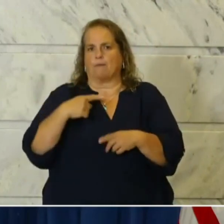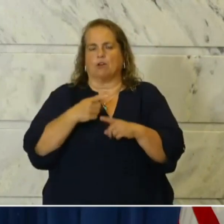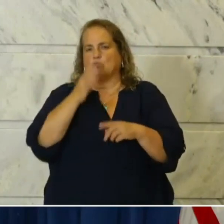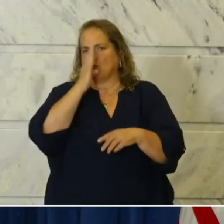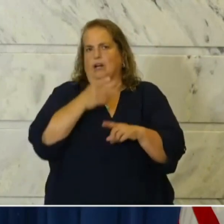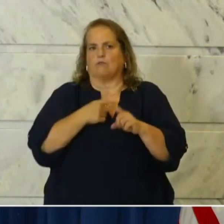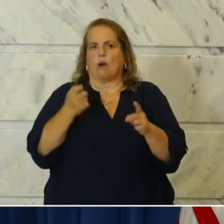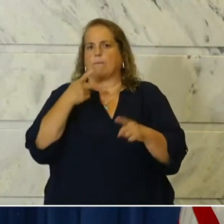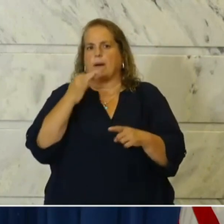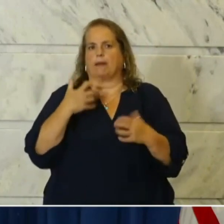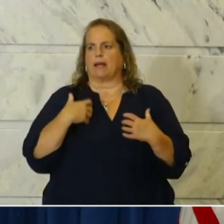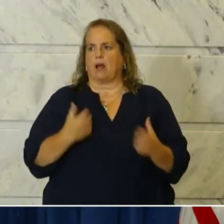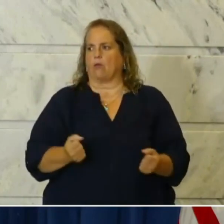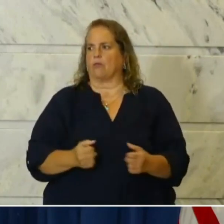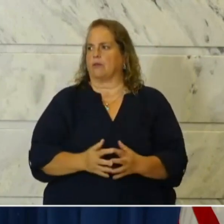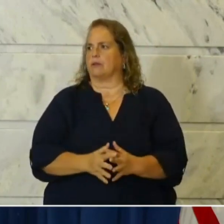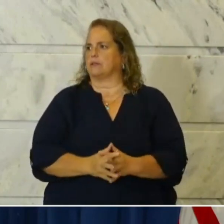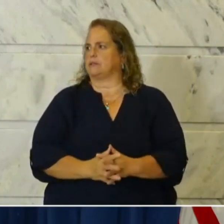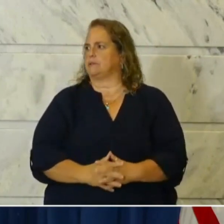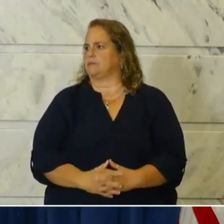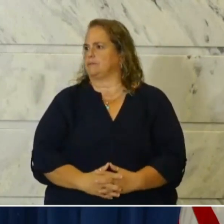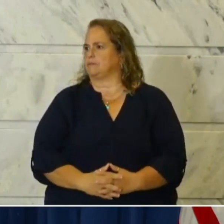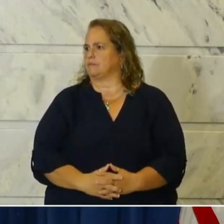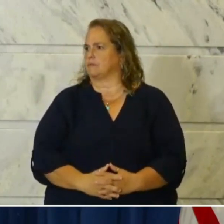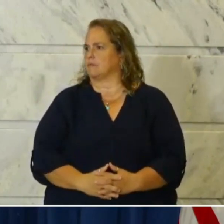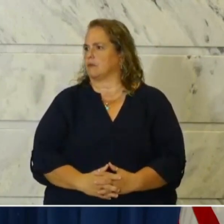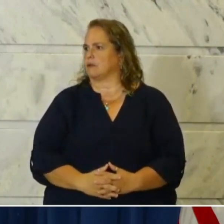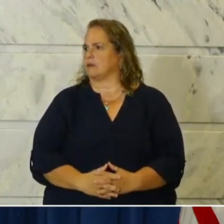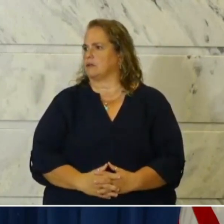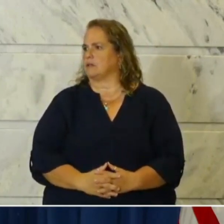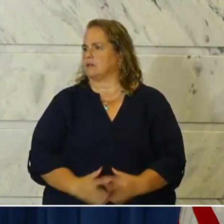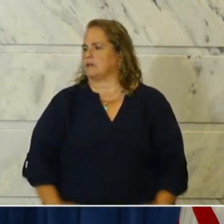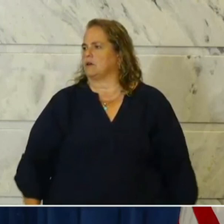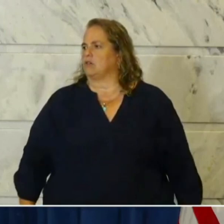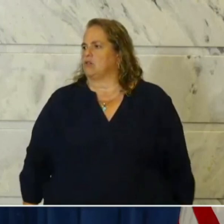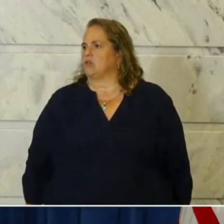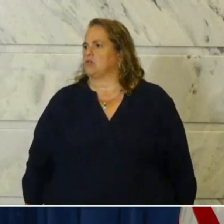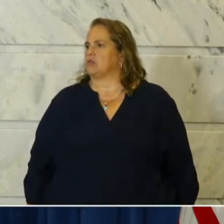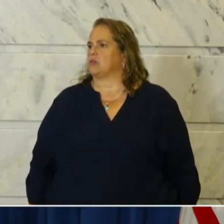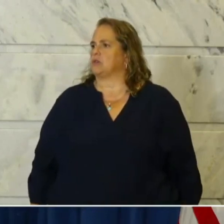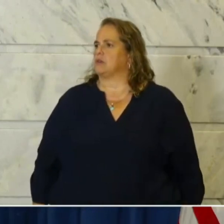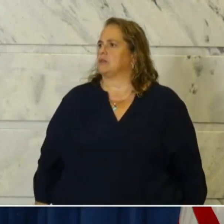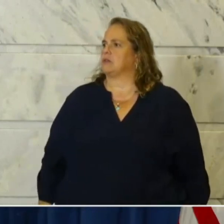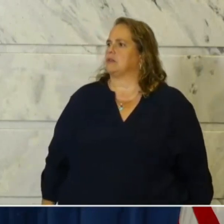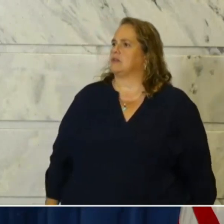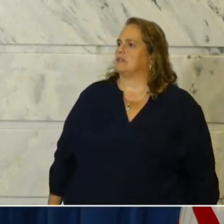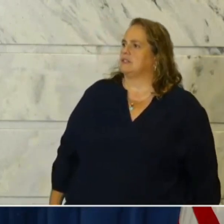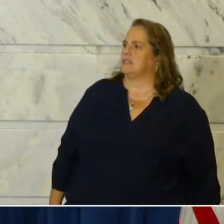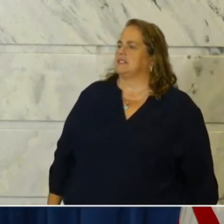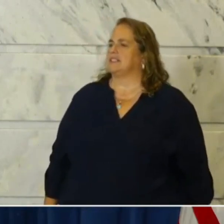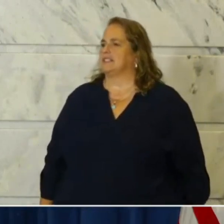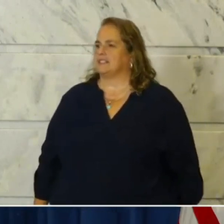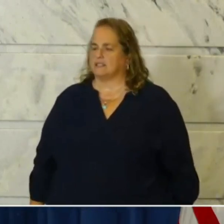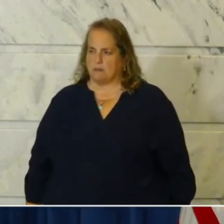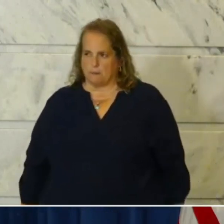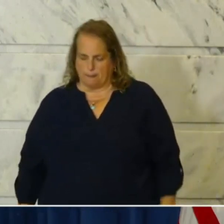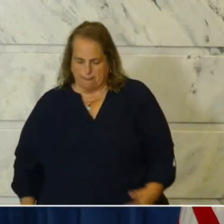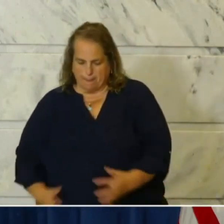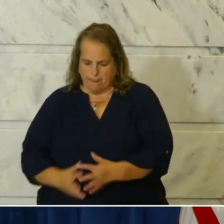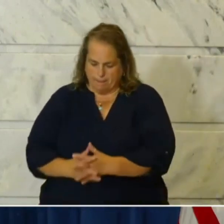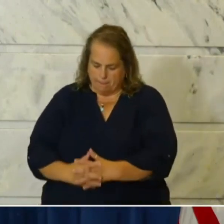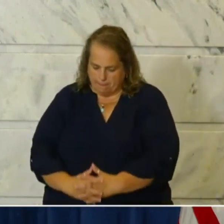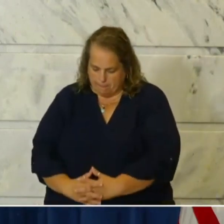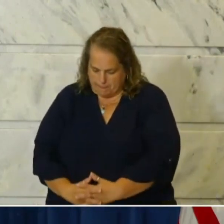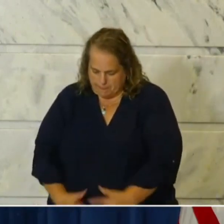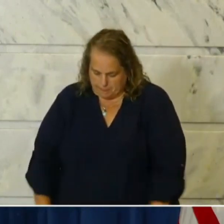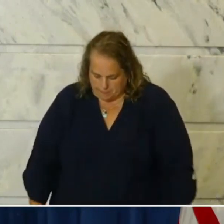public health. Karen or Joe? I can't tell. Joe's a little to the left. Let's go. To clarify